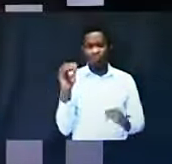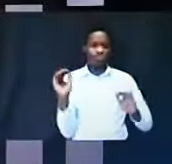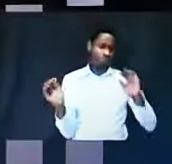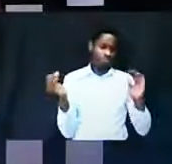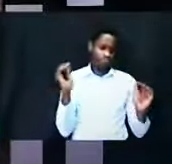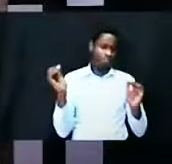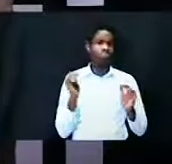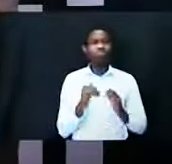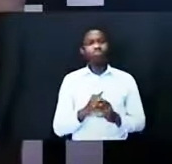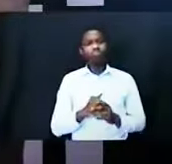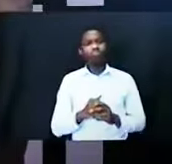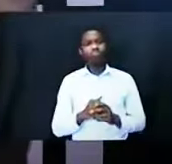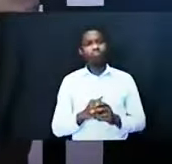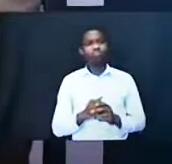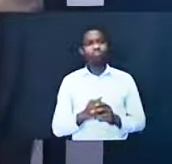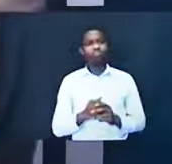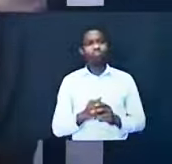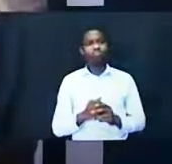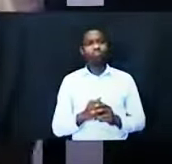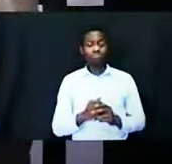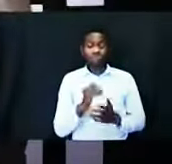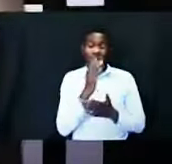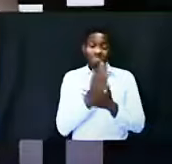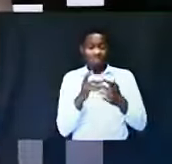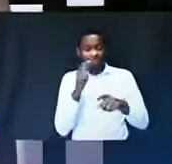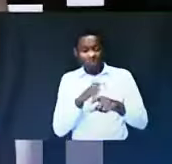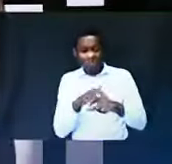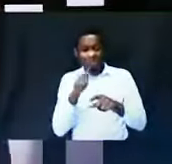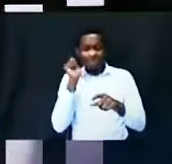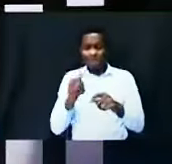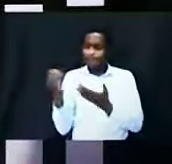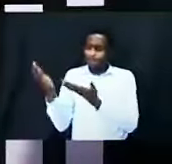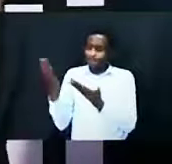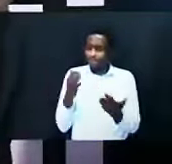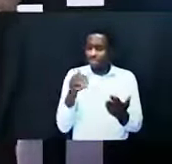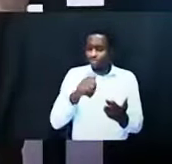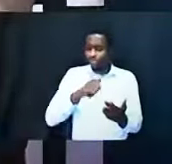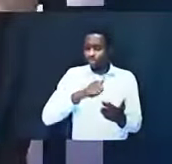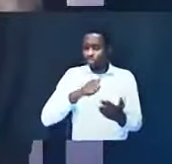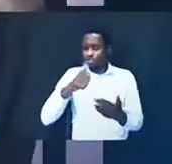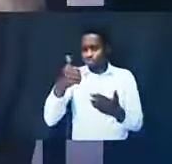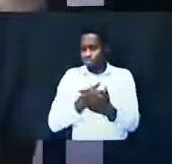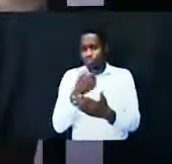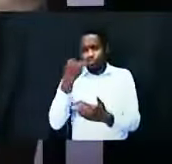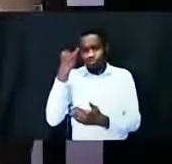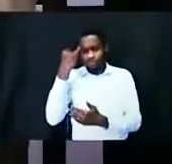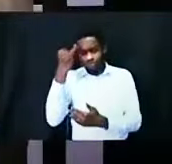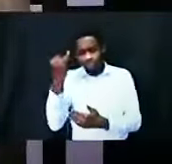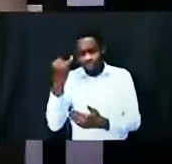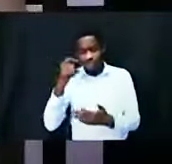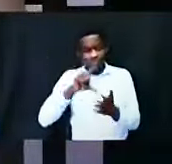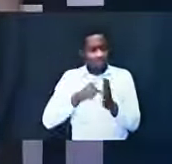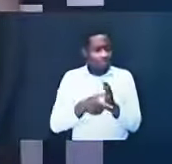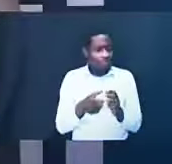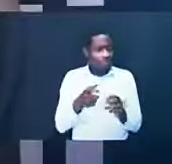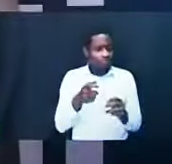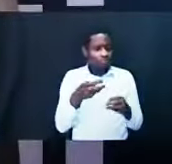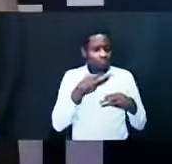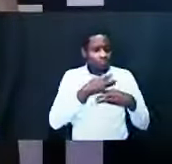Sometimes you can bring an alternative on board for people to